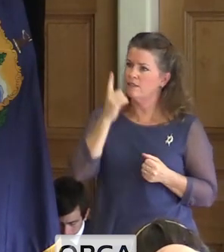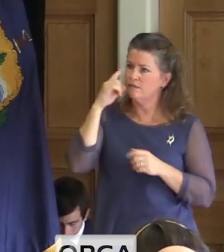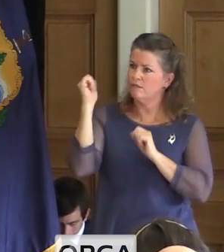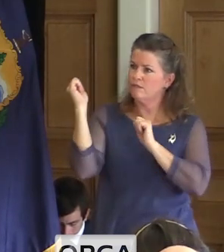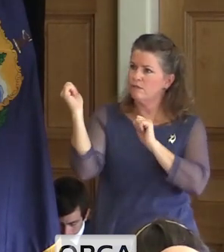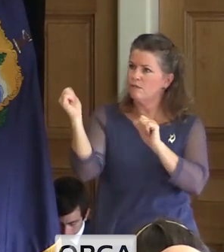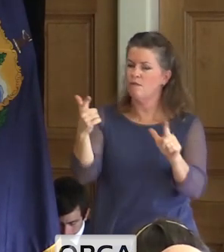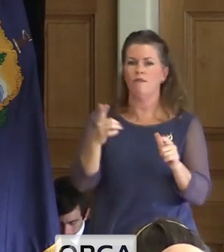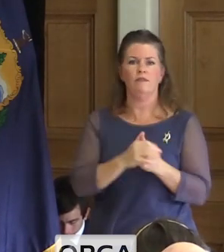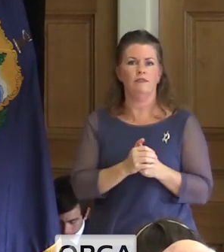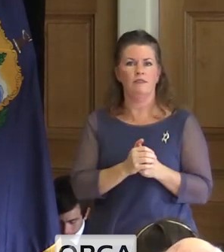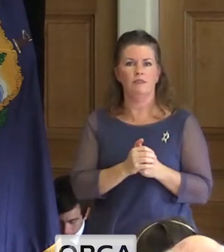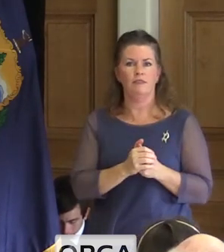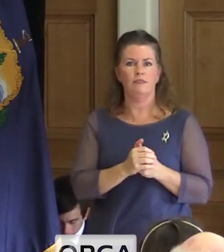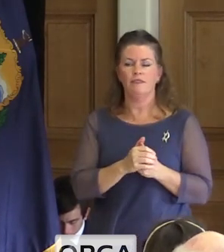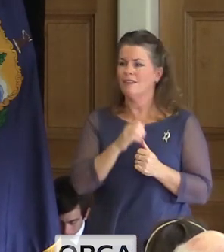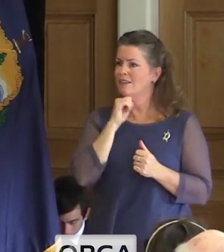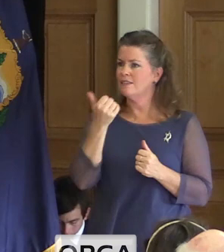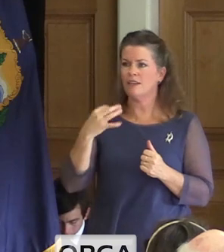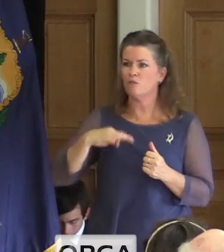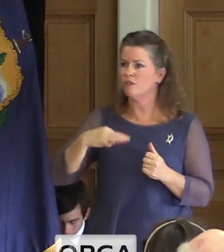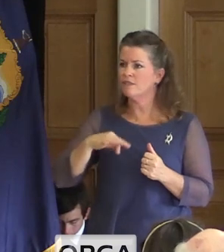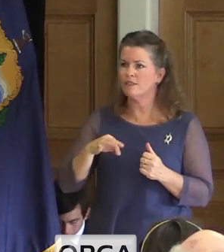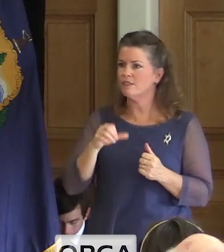all and not a privilege.